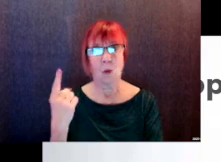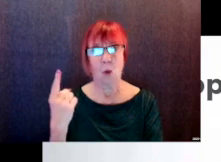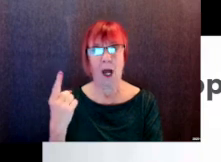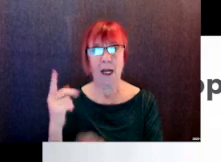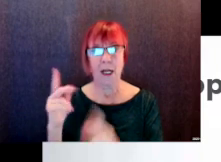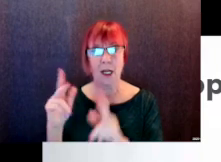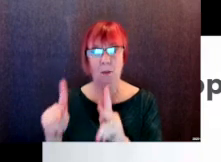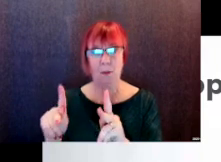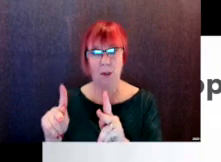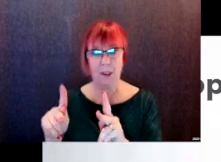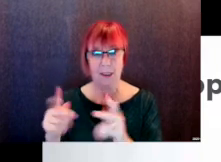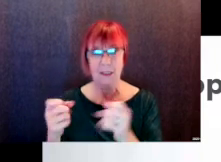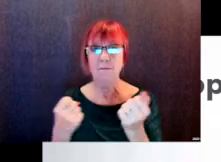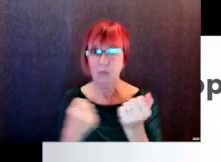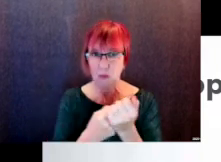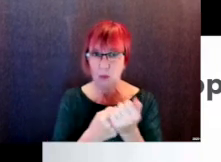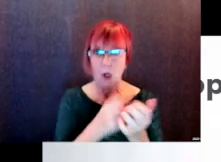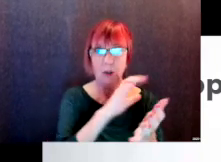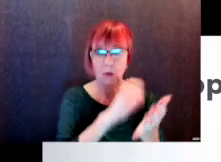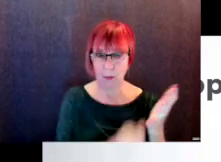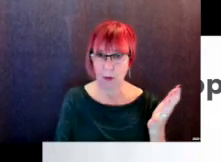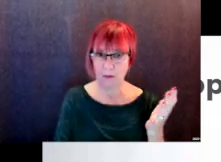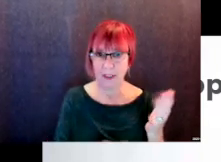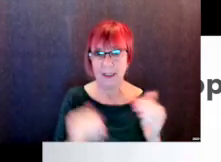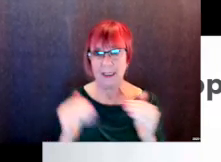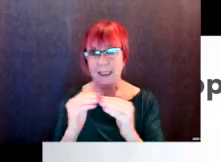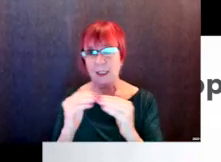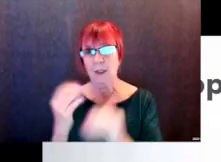I'll go ahead and stop sharing this poll.